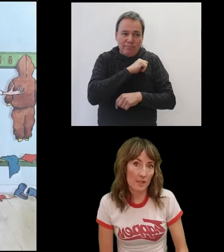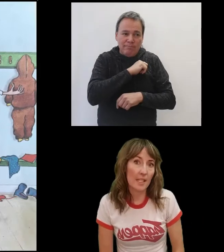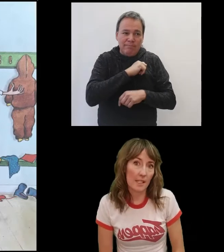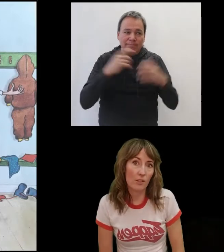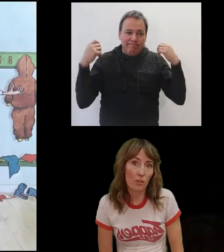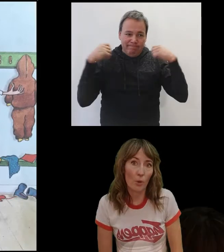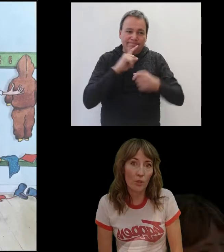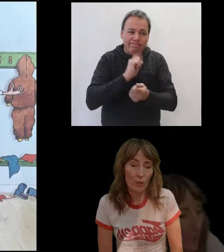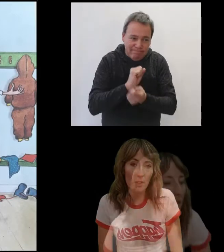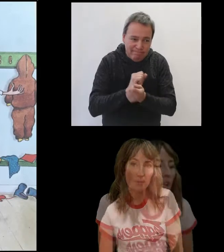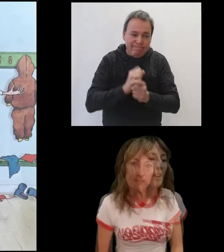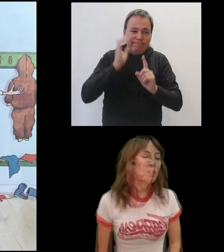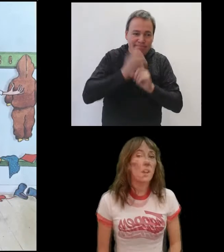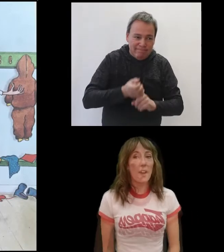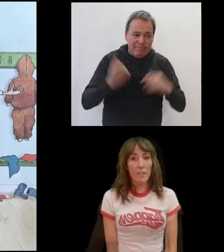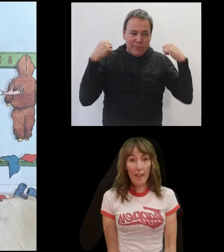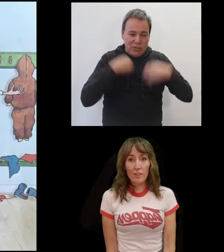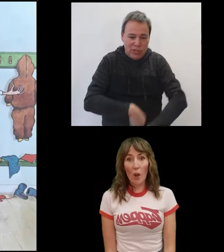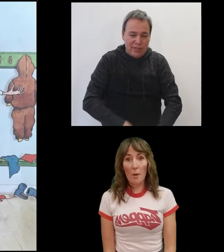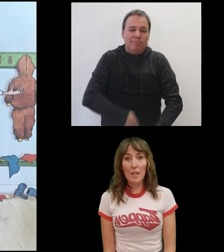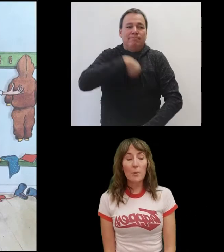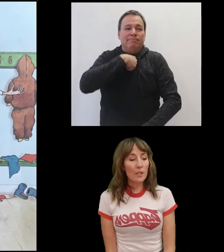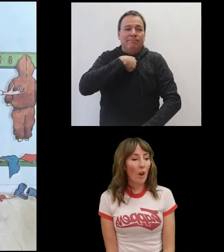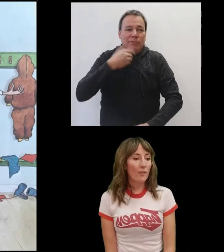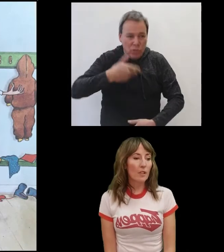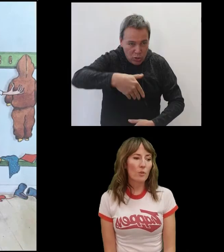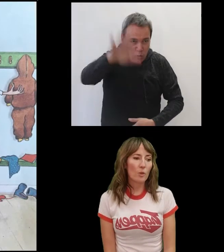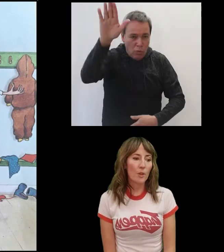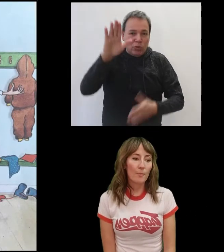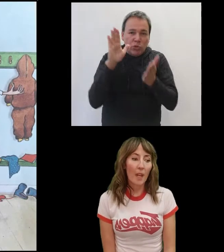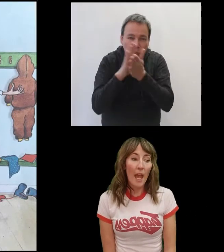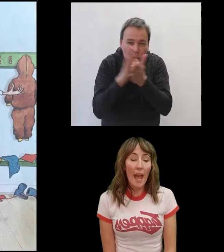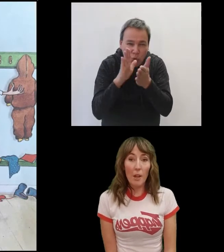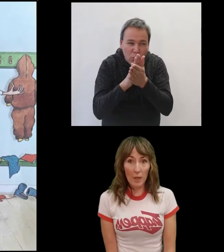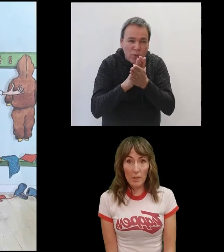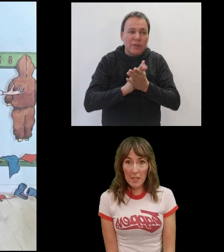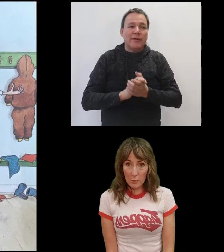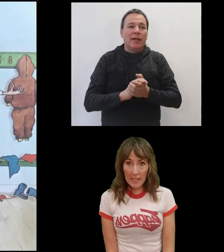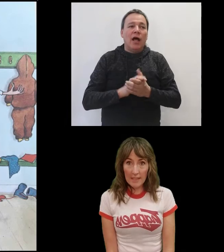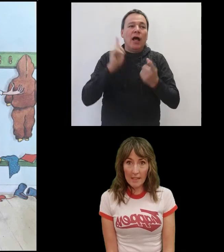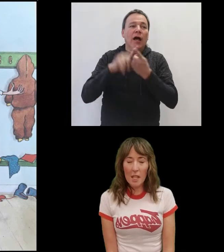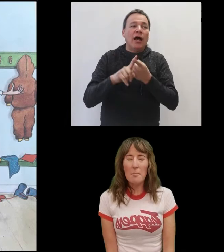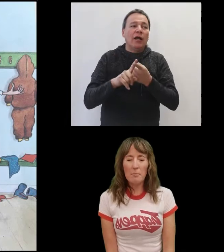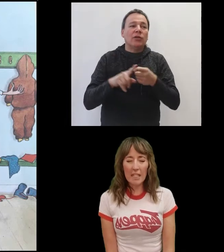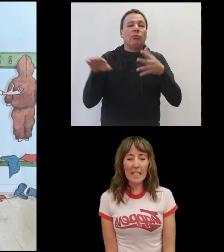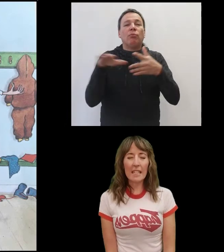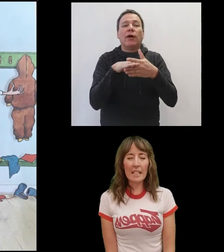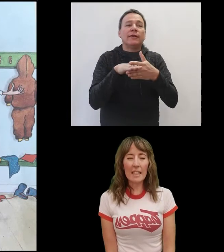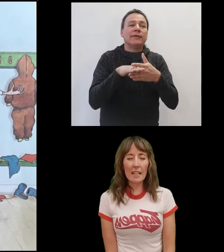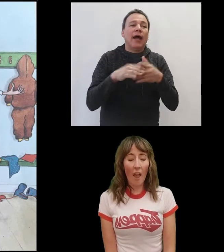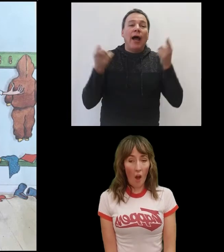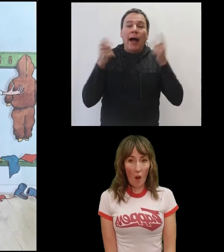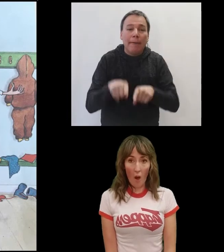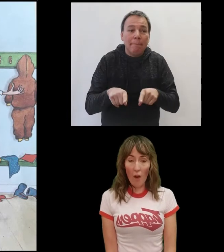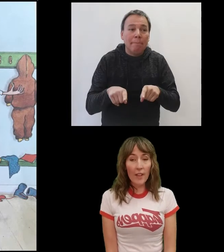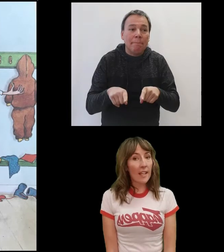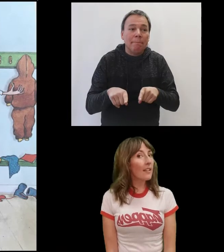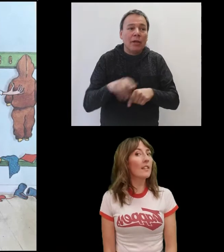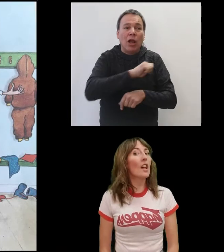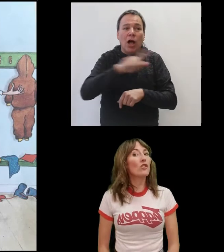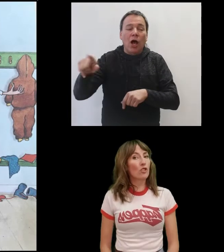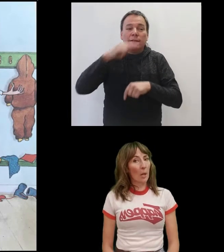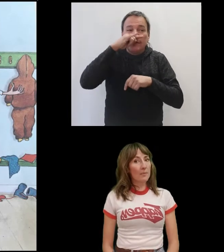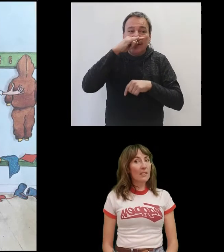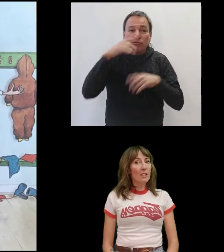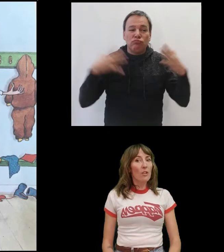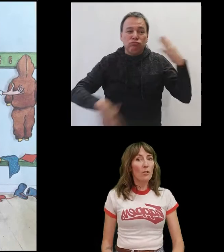Thomas was in his snowsuit. And then Thomas went off to school. And when it was recess, all the